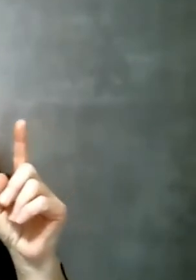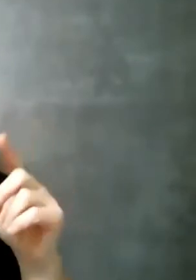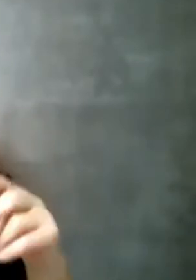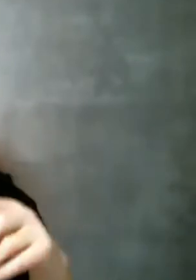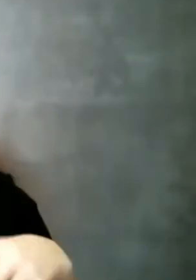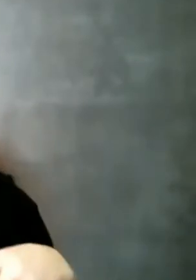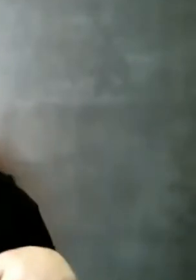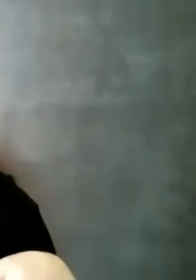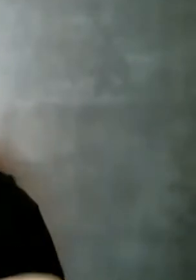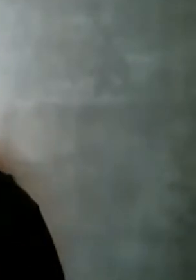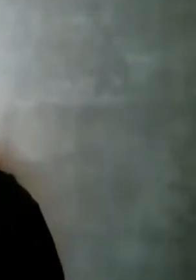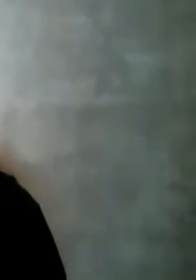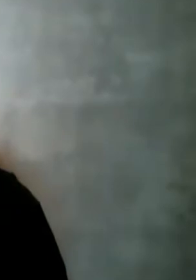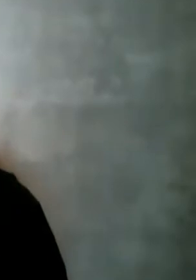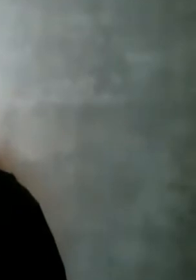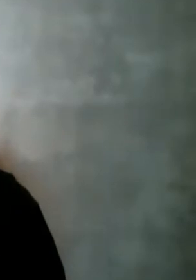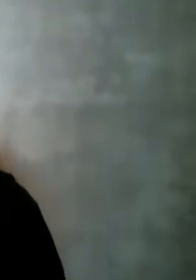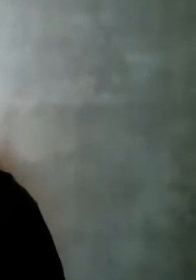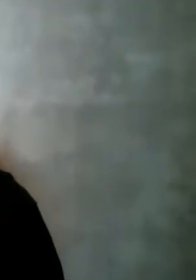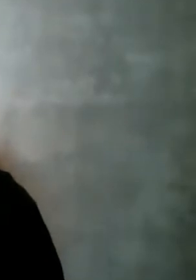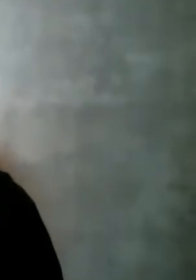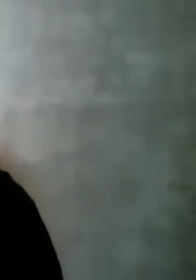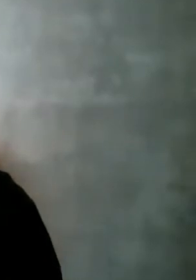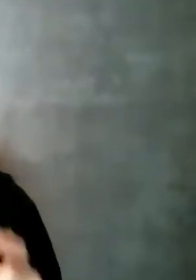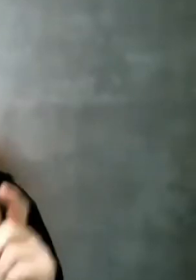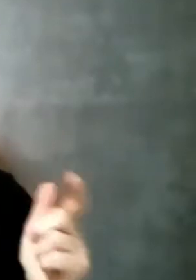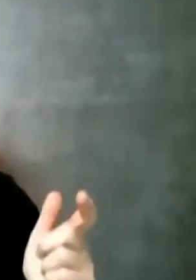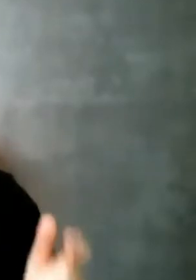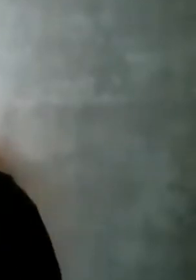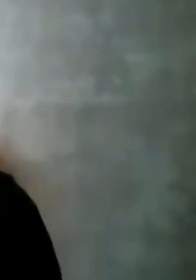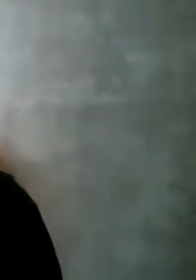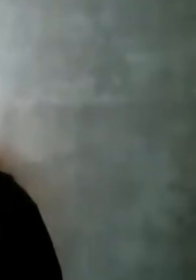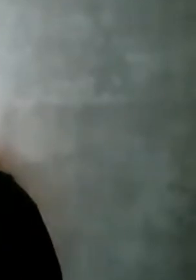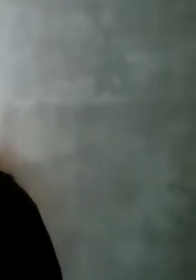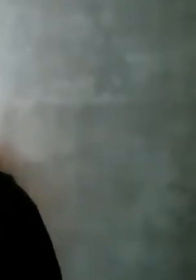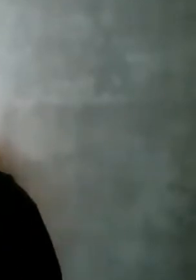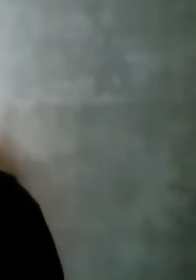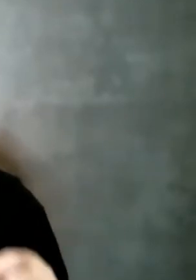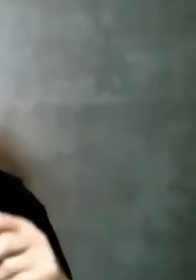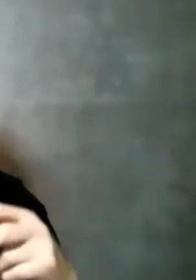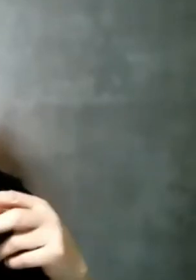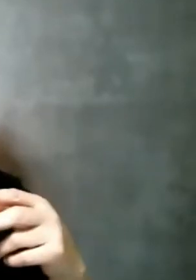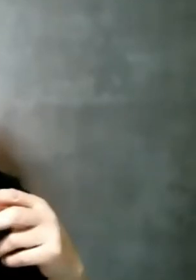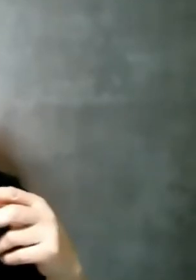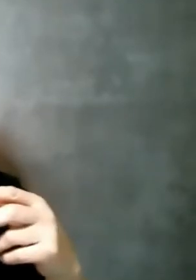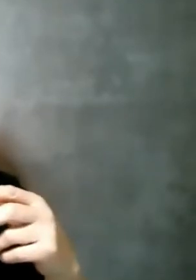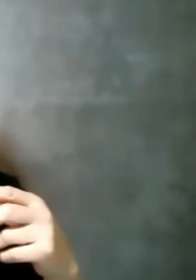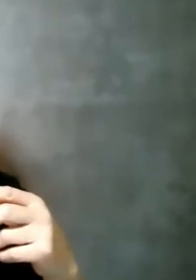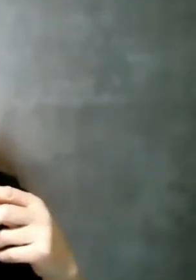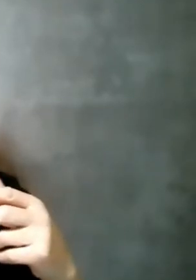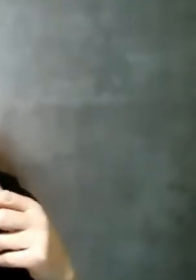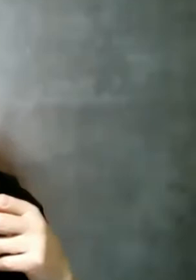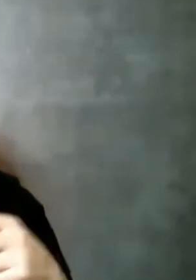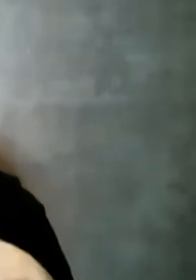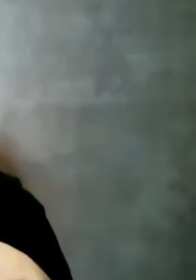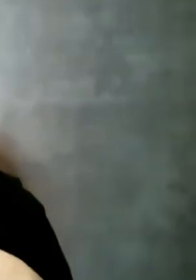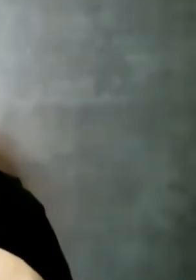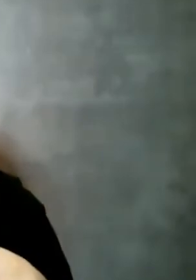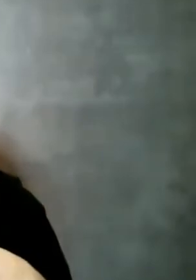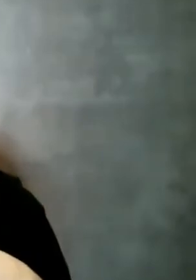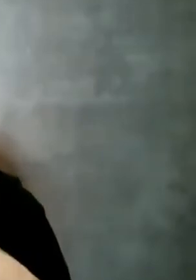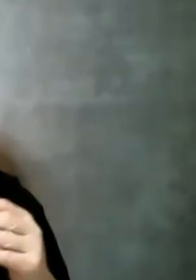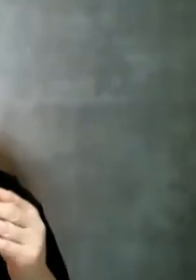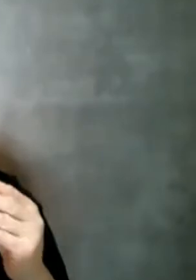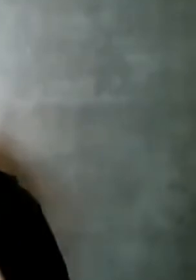32% said big bias. And the second question, the majority, 69%